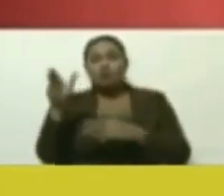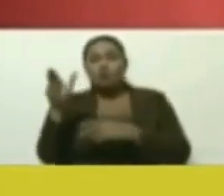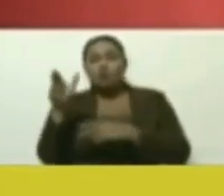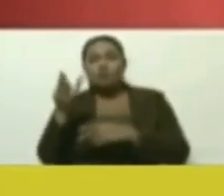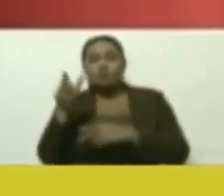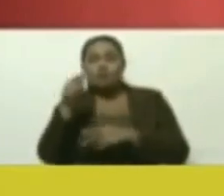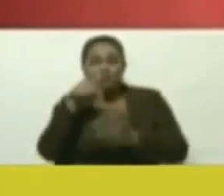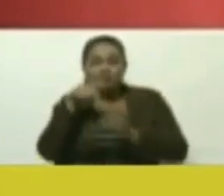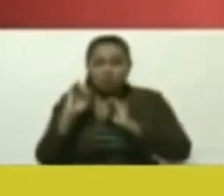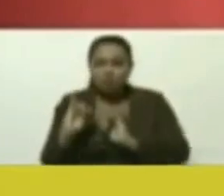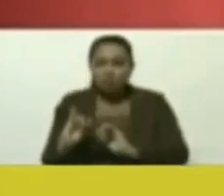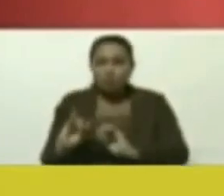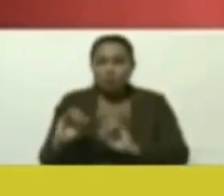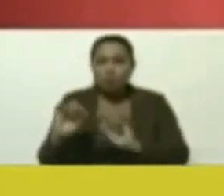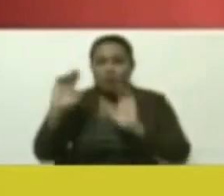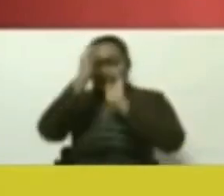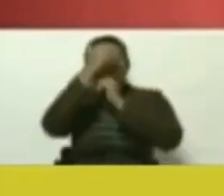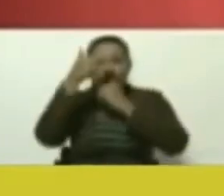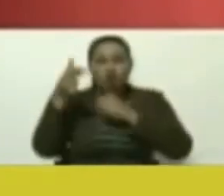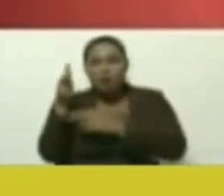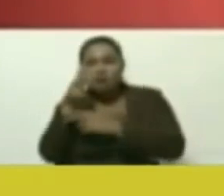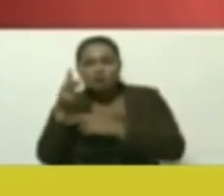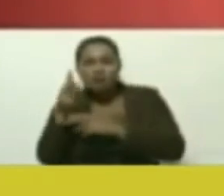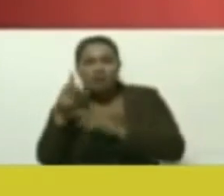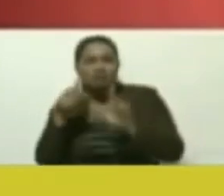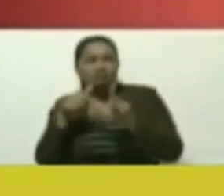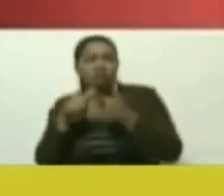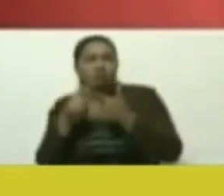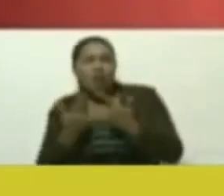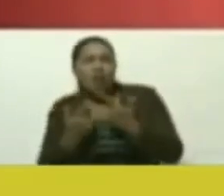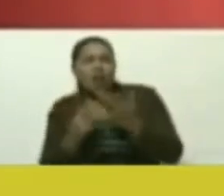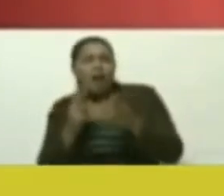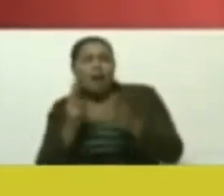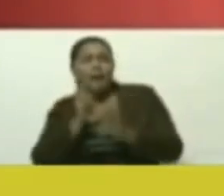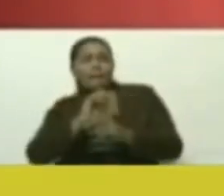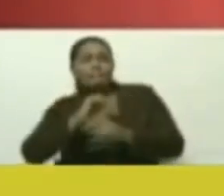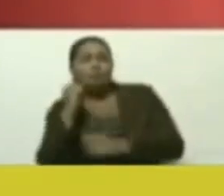these terrorist groups.